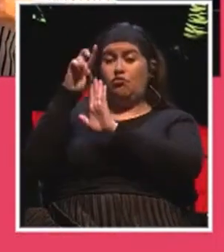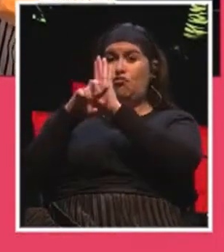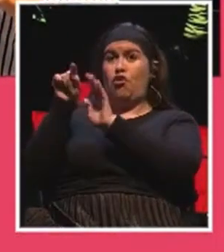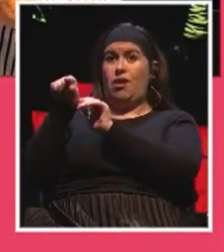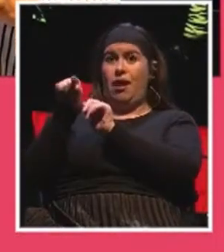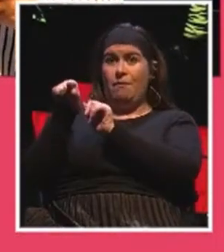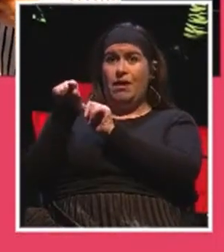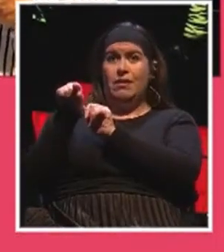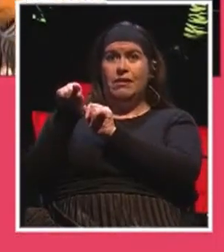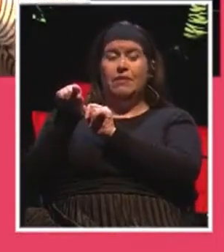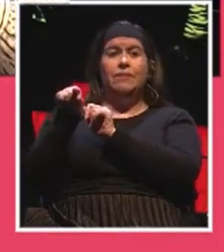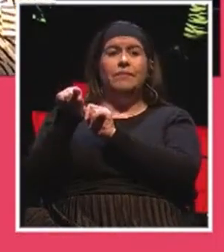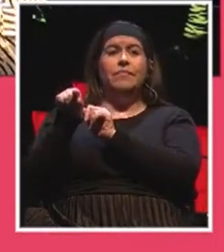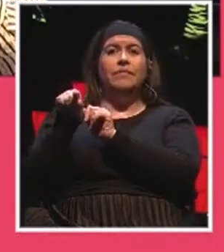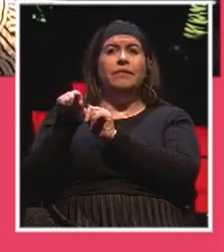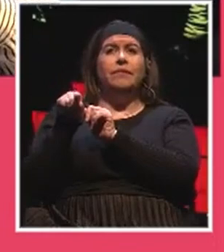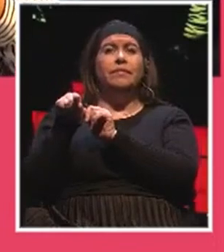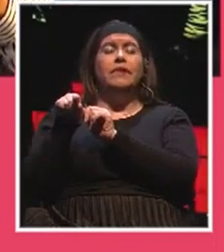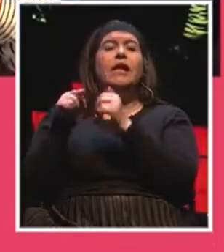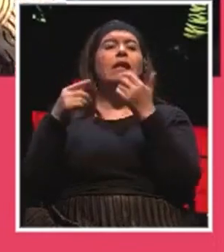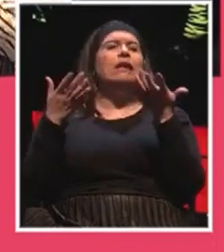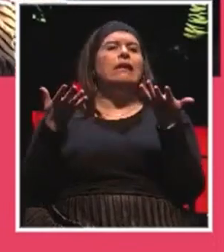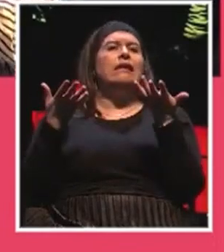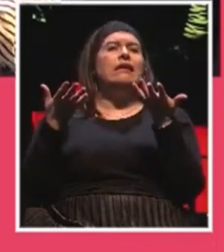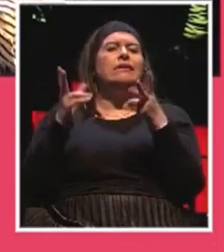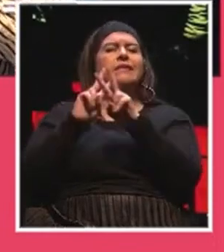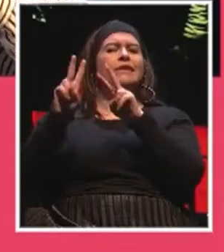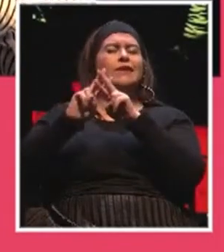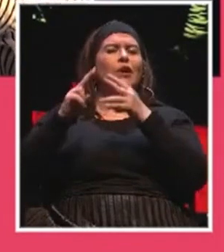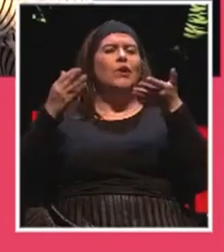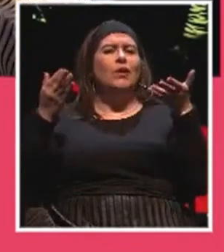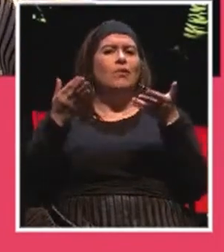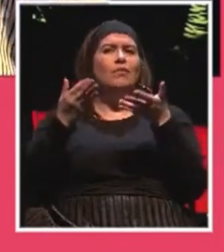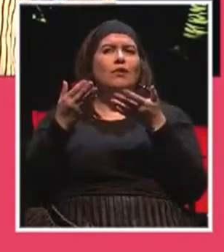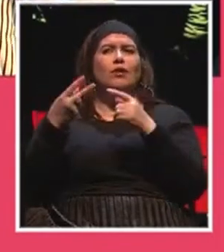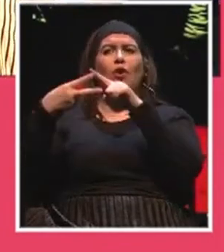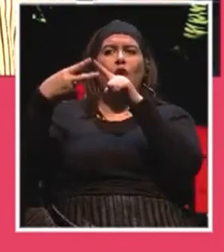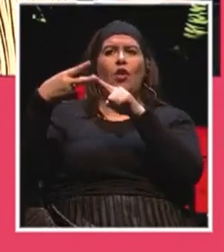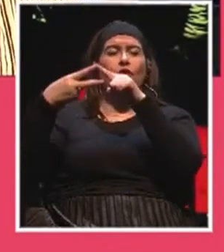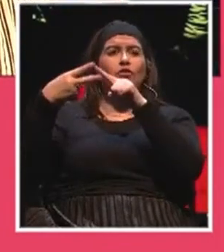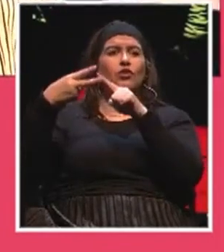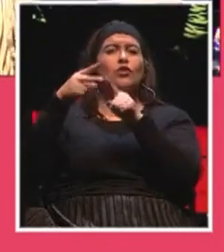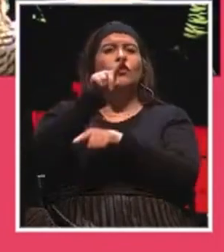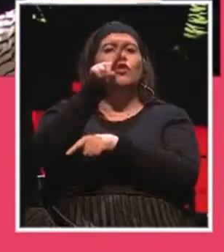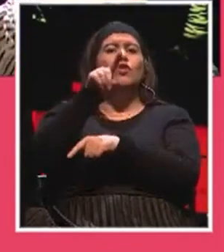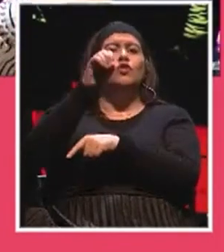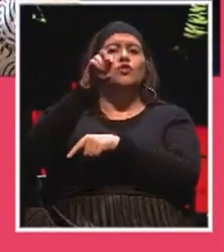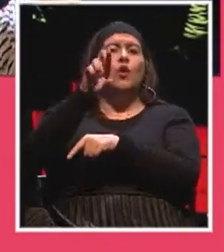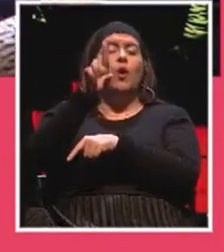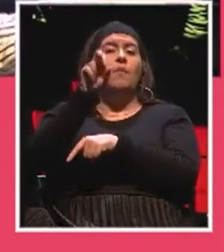is that they were made by The Sopranos and The Wire, Sopranos and Deadwood were made by guys who